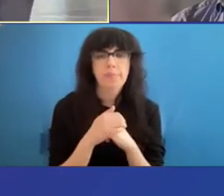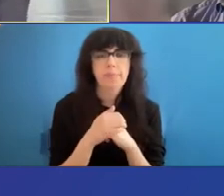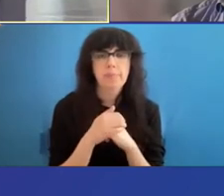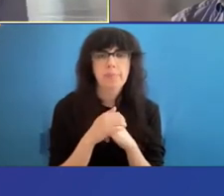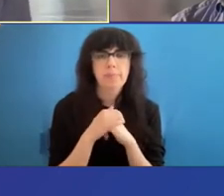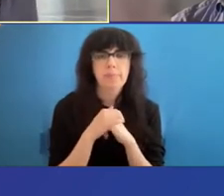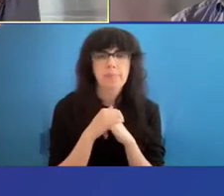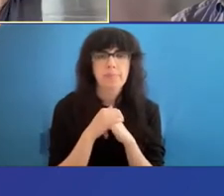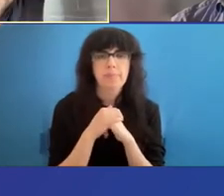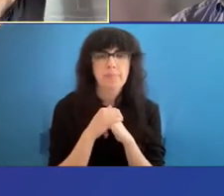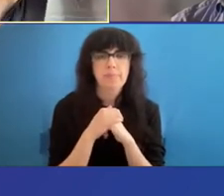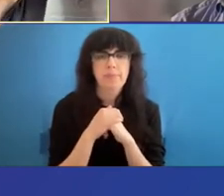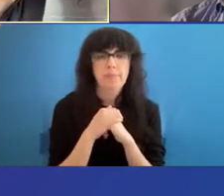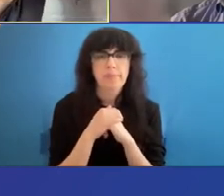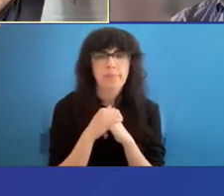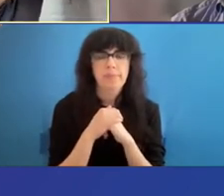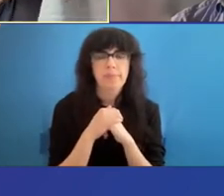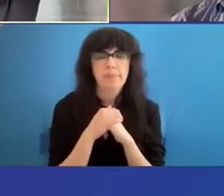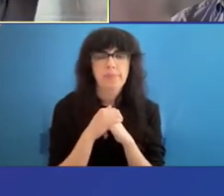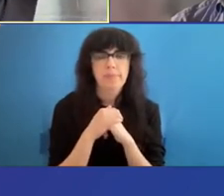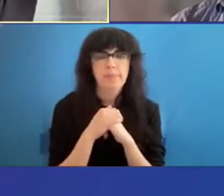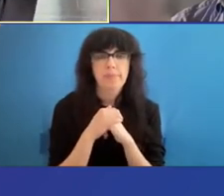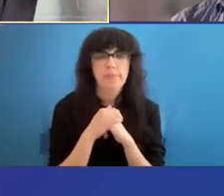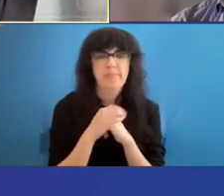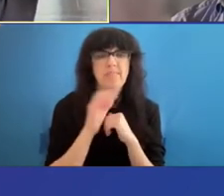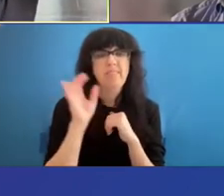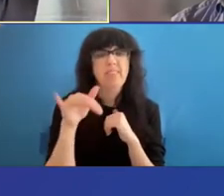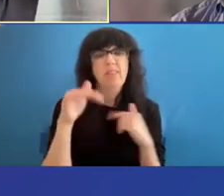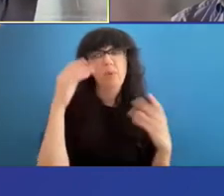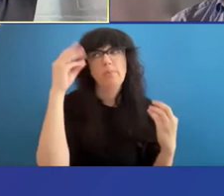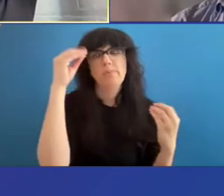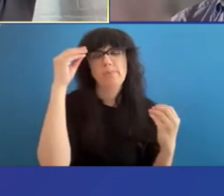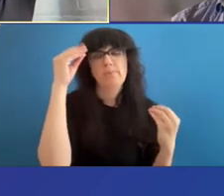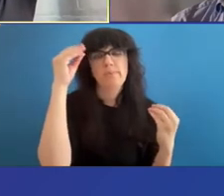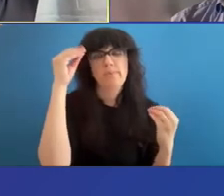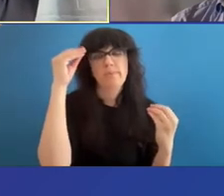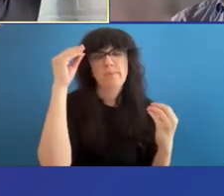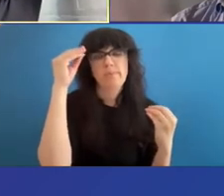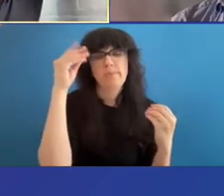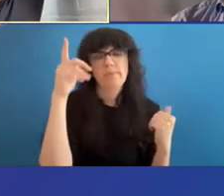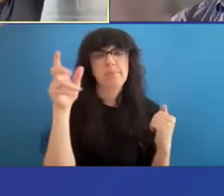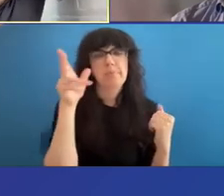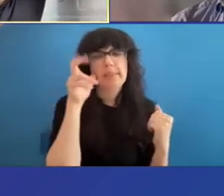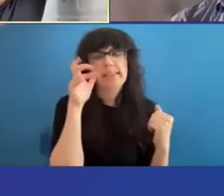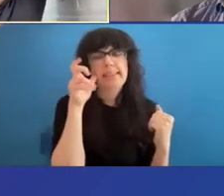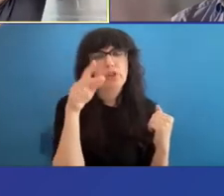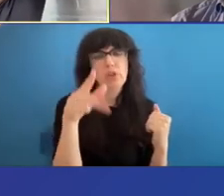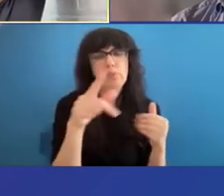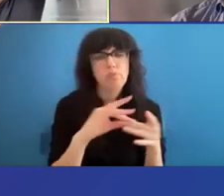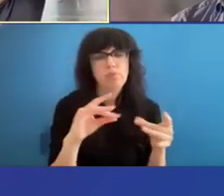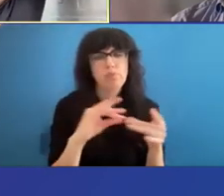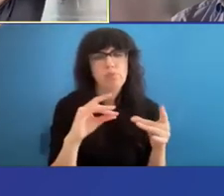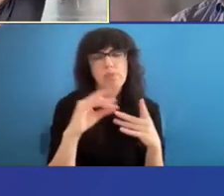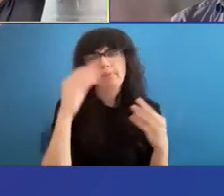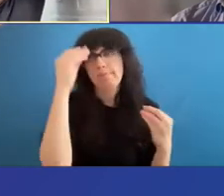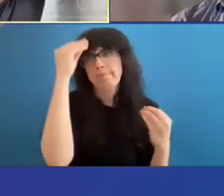Yeah, that's what I'm resonating with. I'm hearing your words and meditating